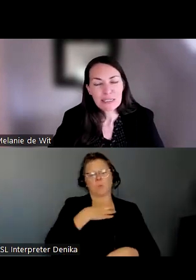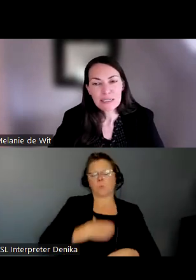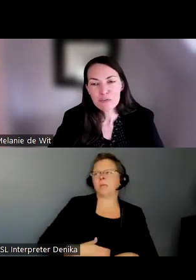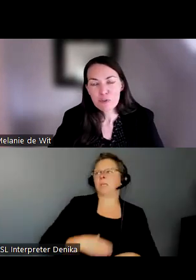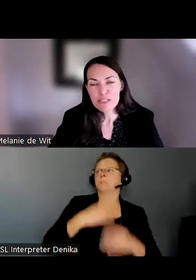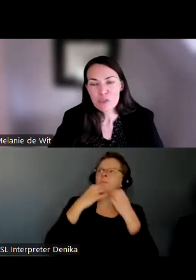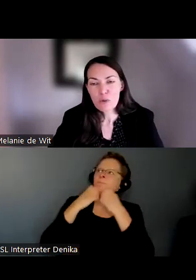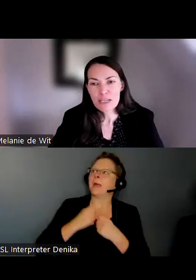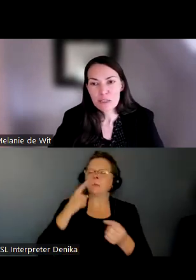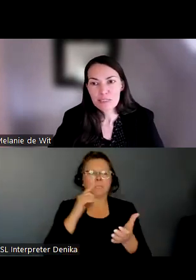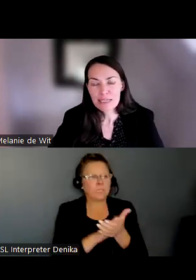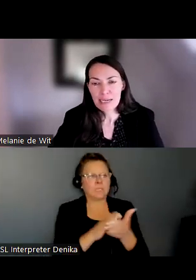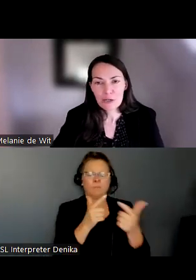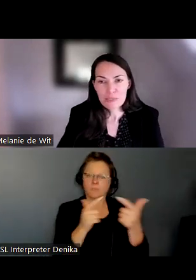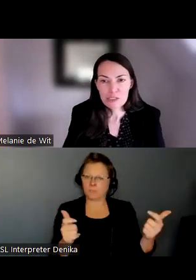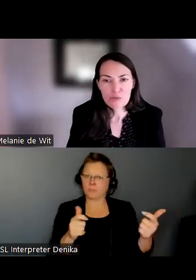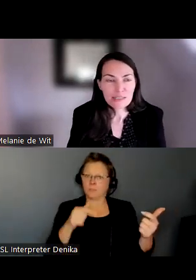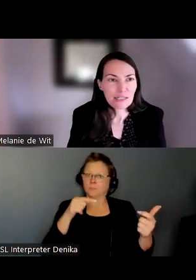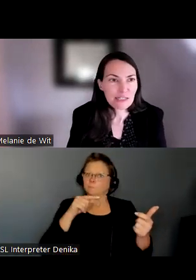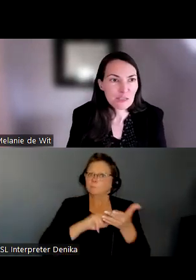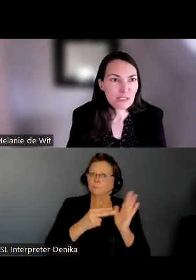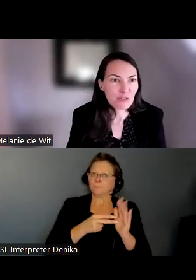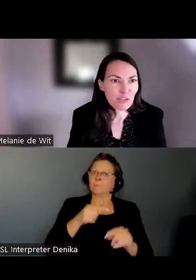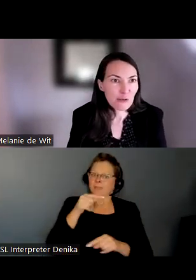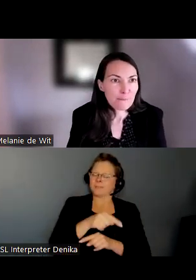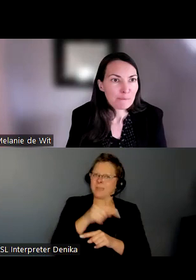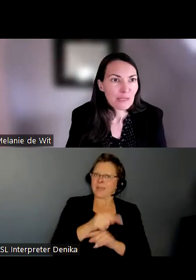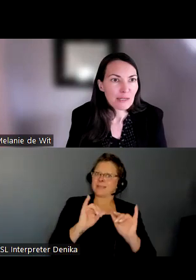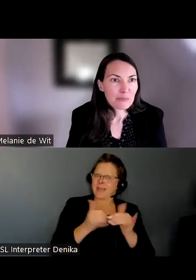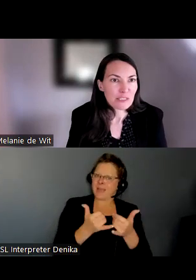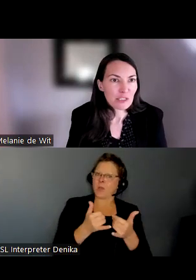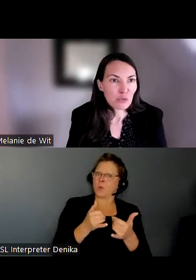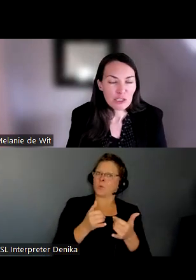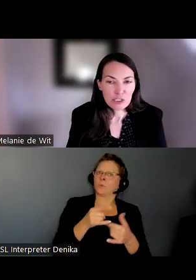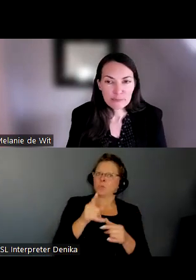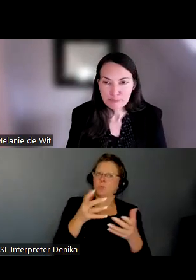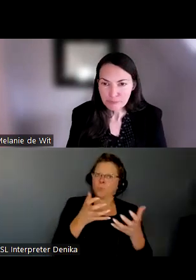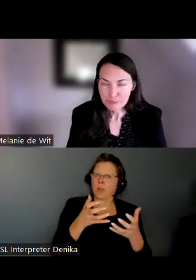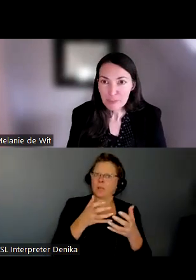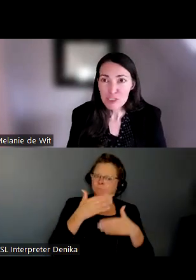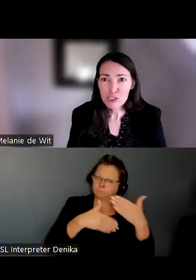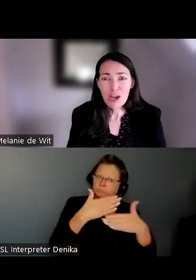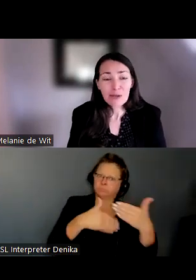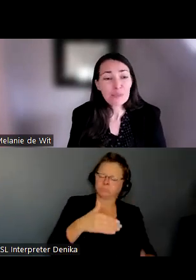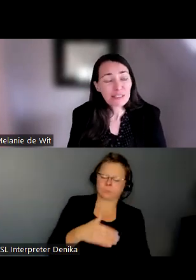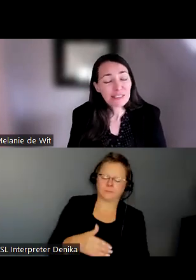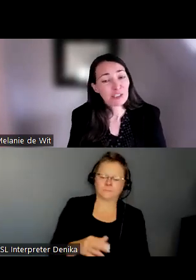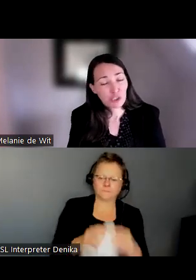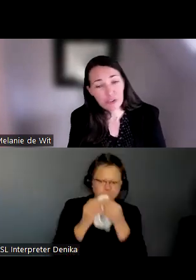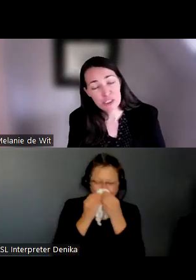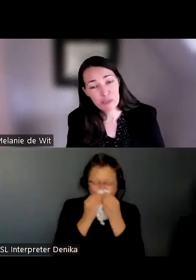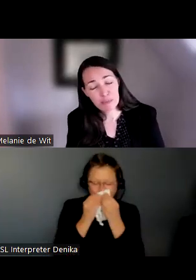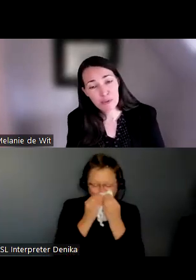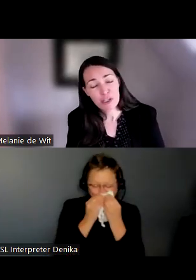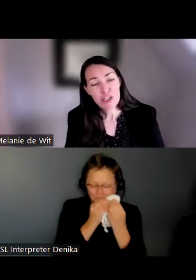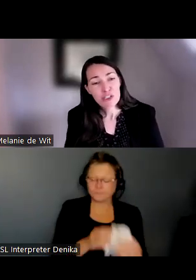really influence the way you'd like care to be directed in a specific situation. So I really